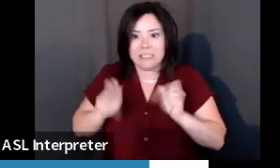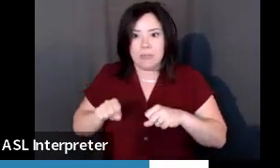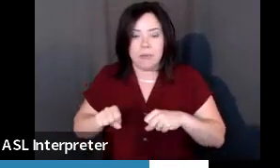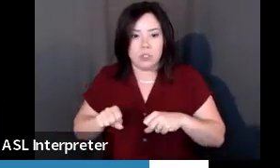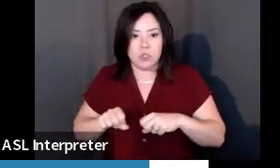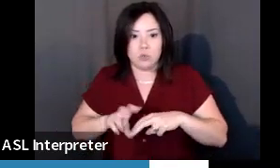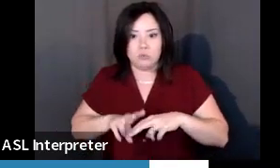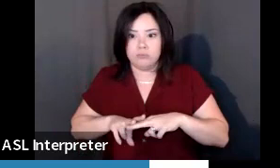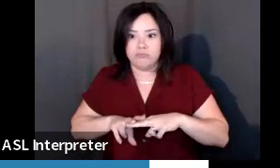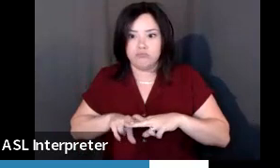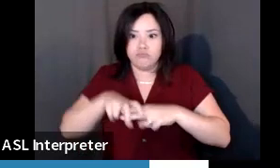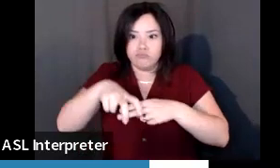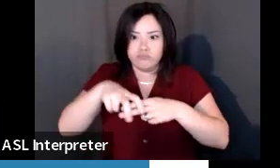freely